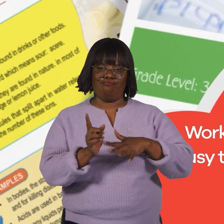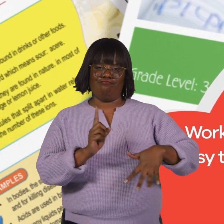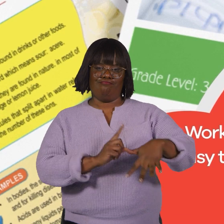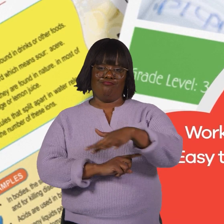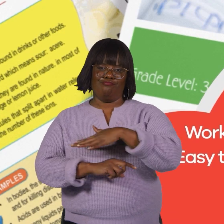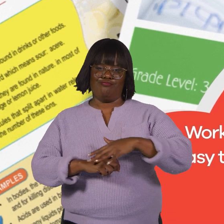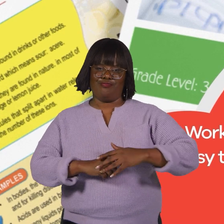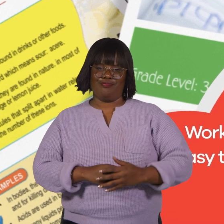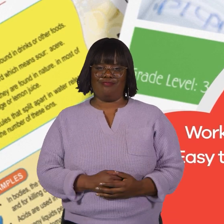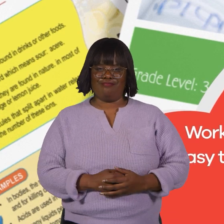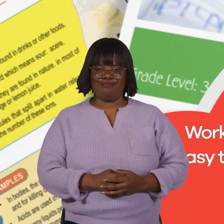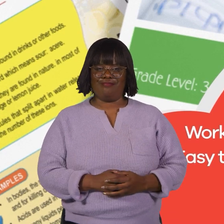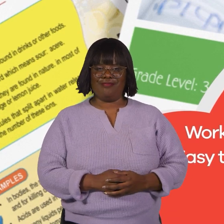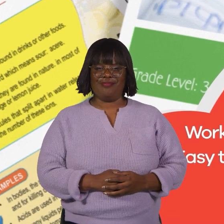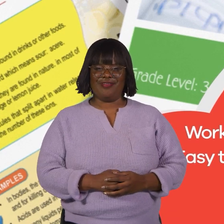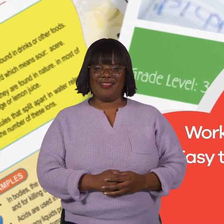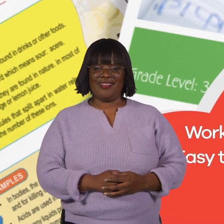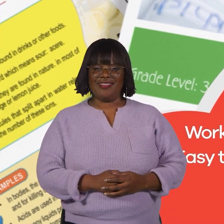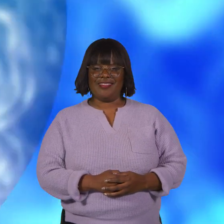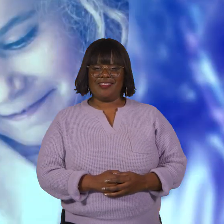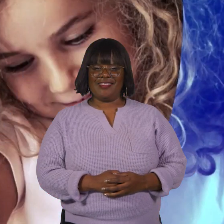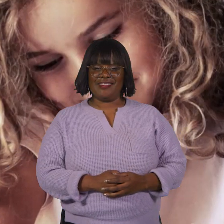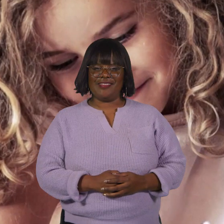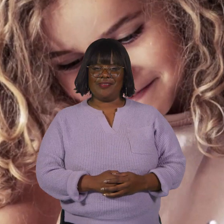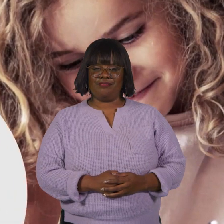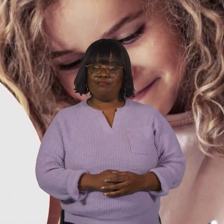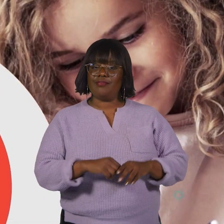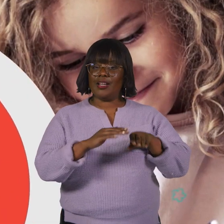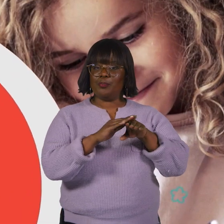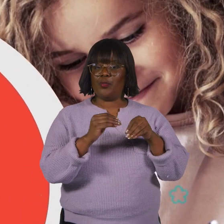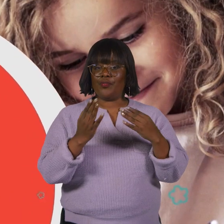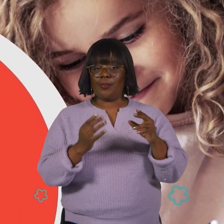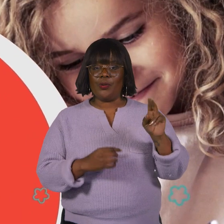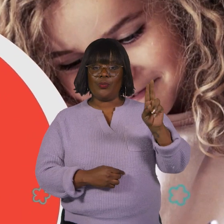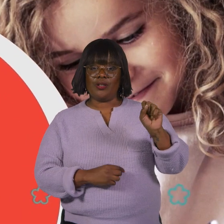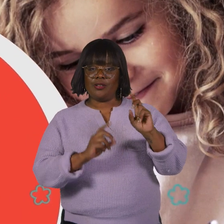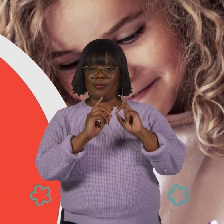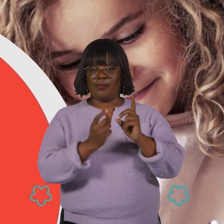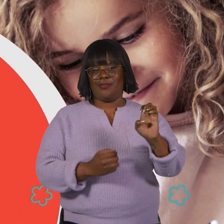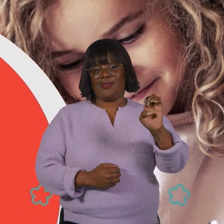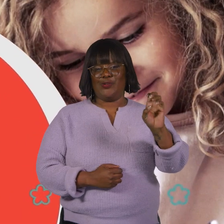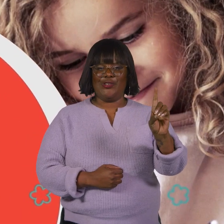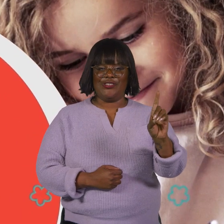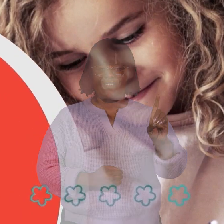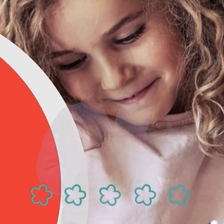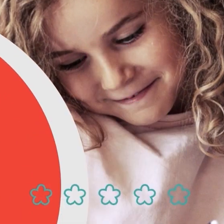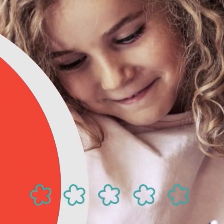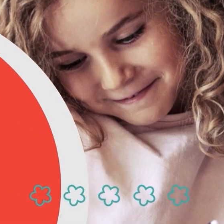and homeschoolers! www.youtube.org for more.com and be sure to subscribe to our channel! you.